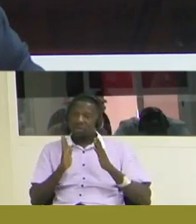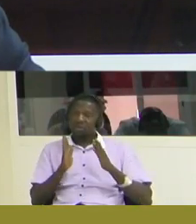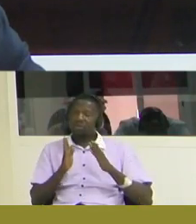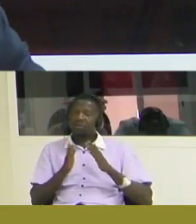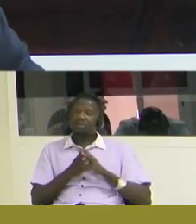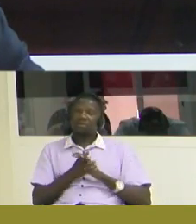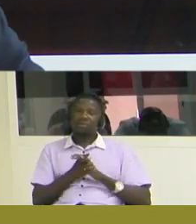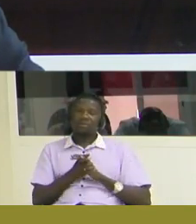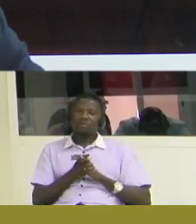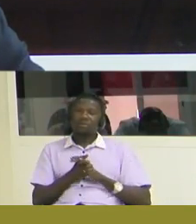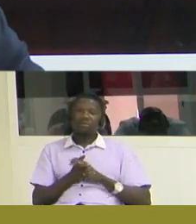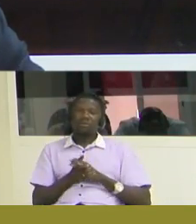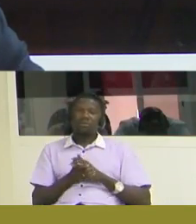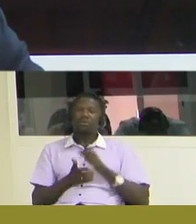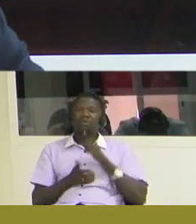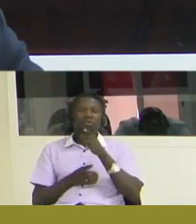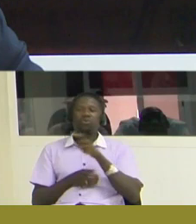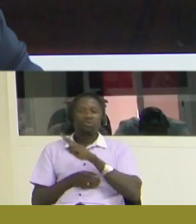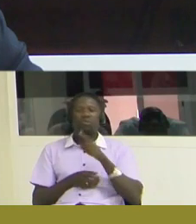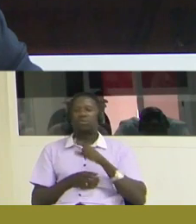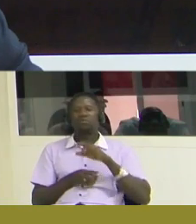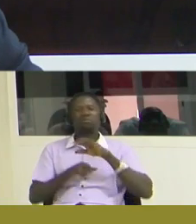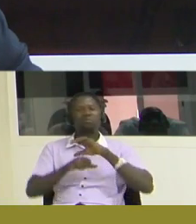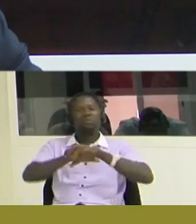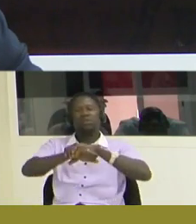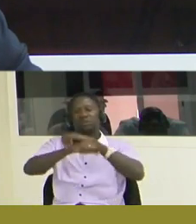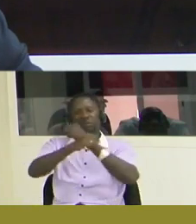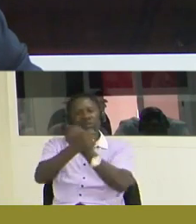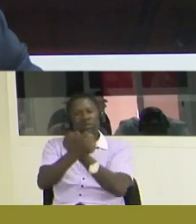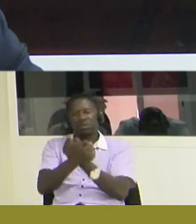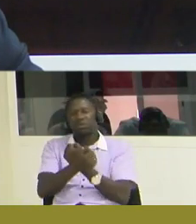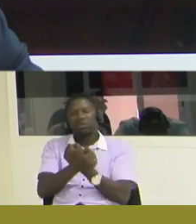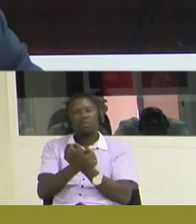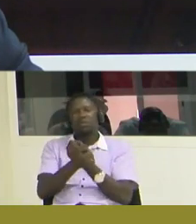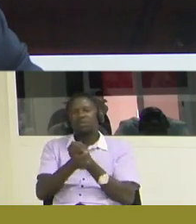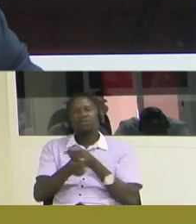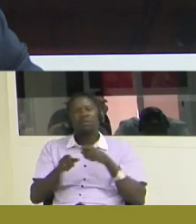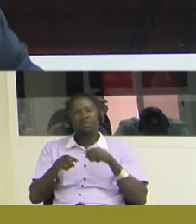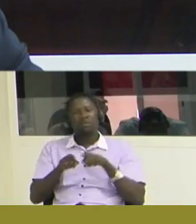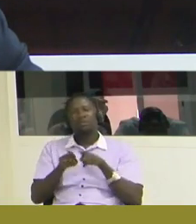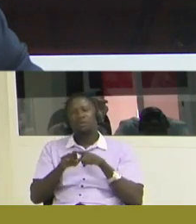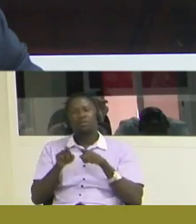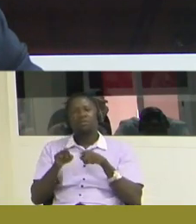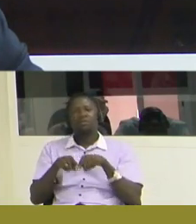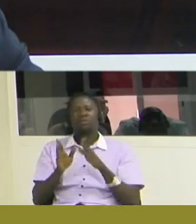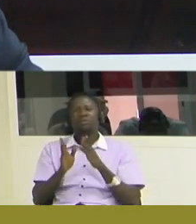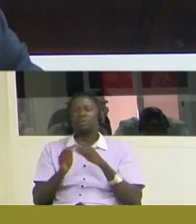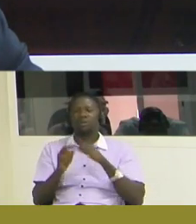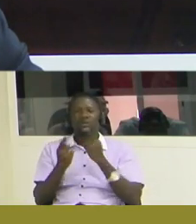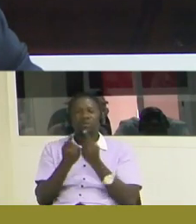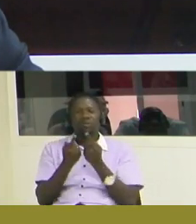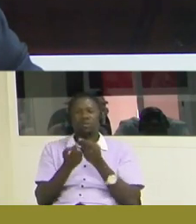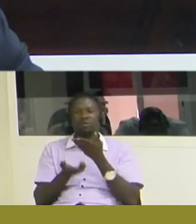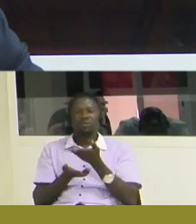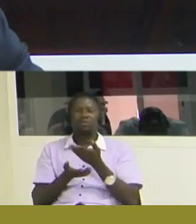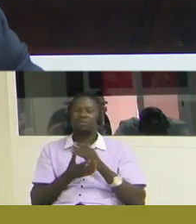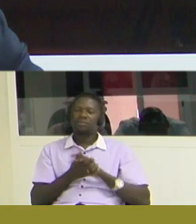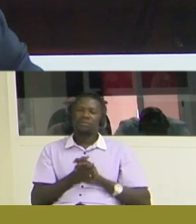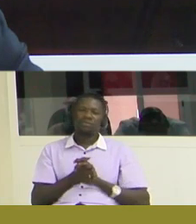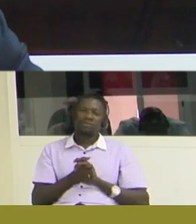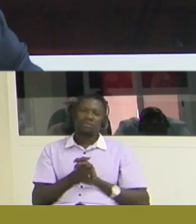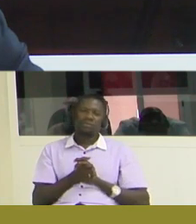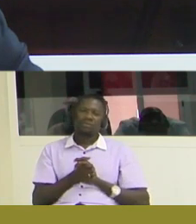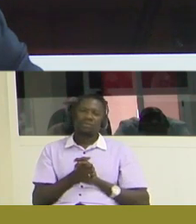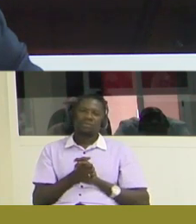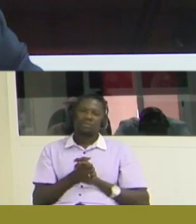warlock hot tea no no deaf Kalulu you should have arrested him like that I'll do something like that to him so to